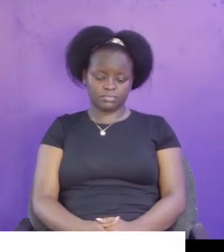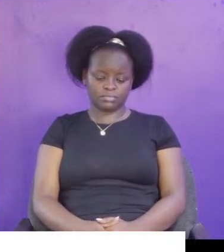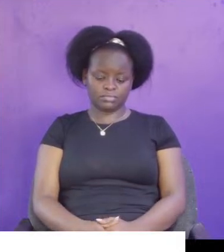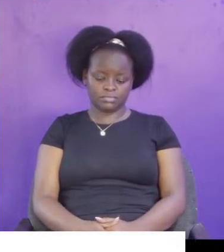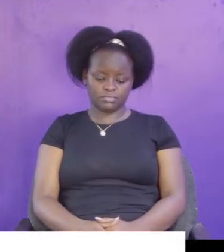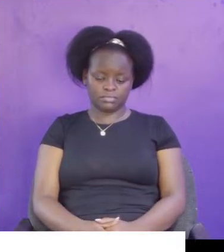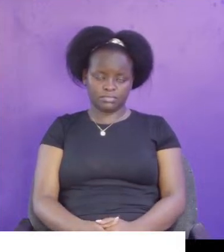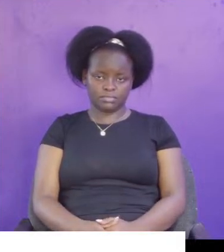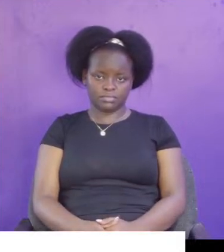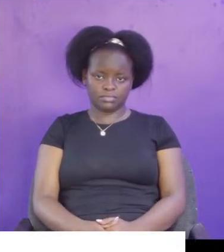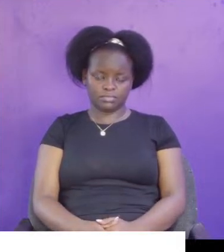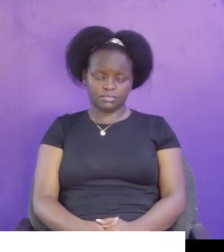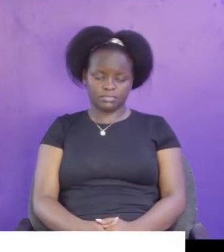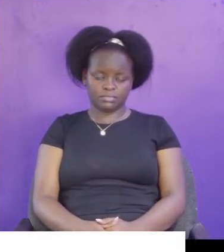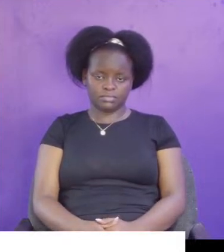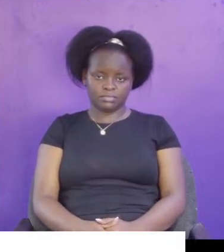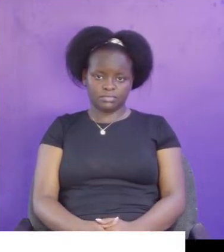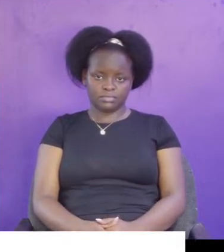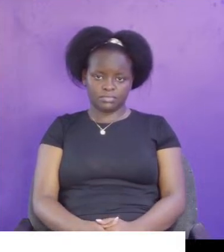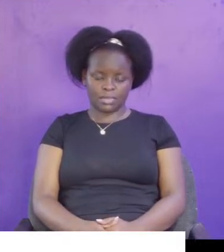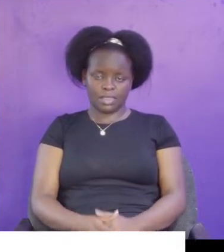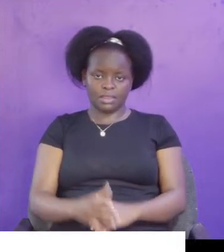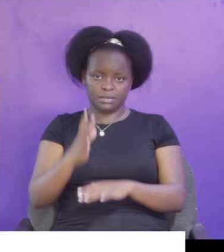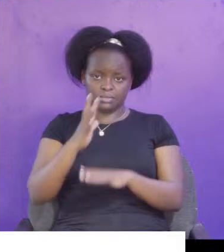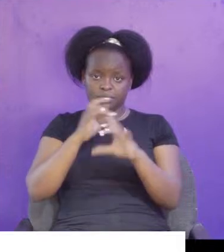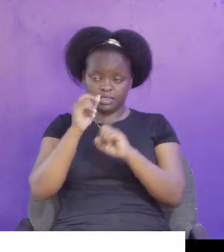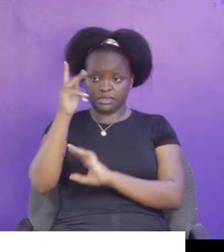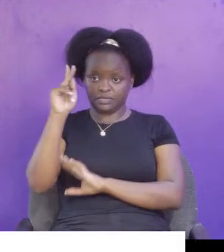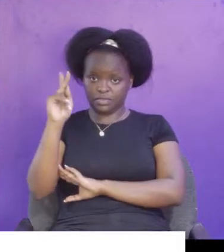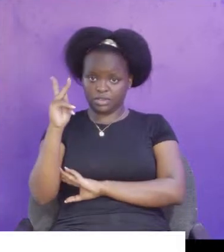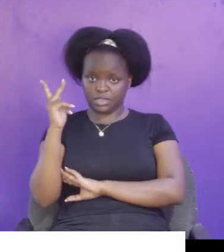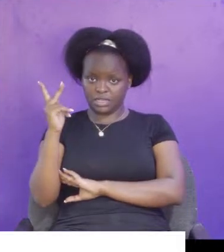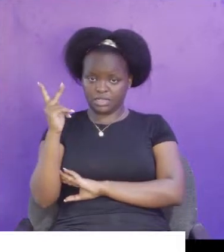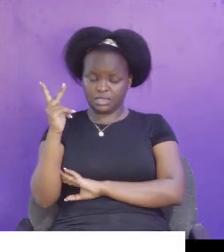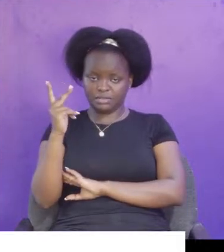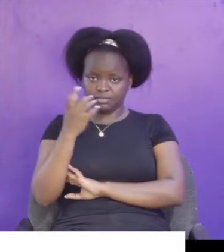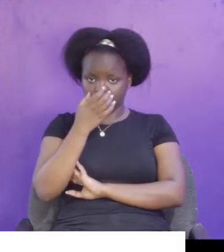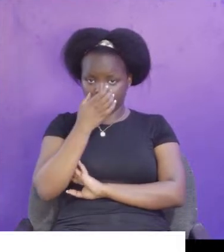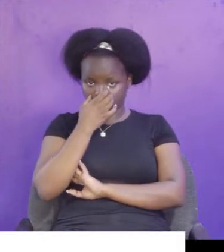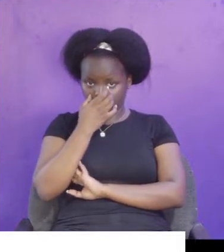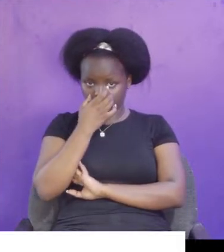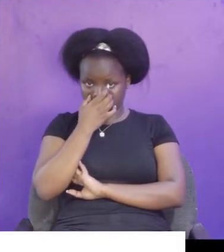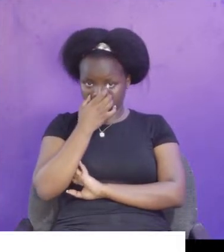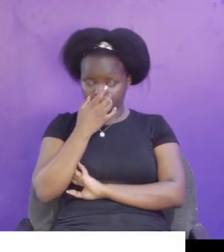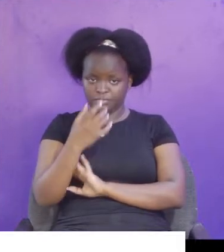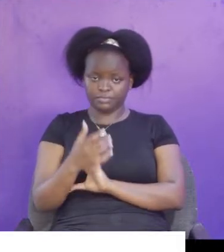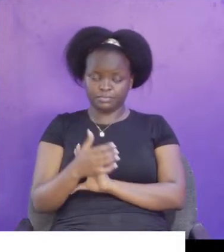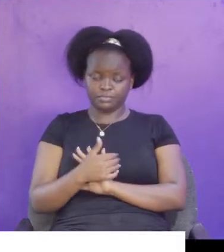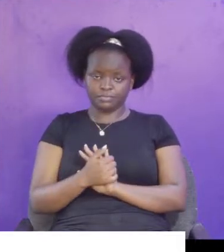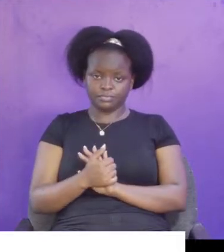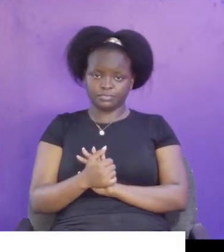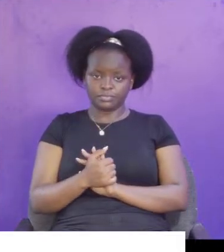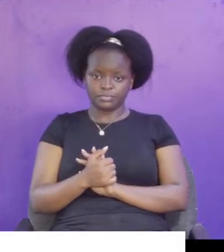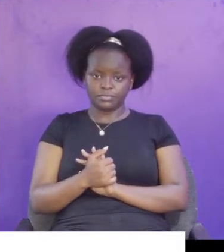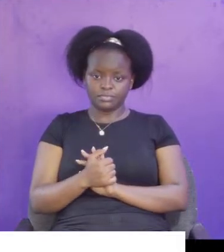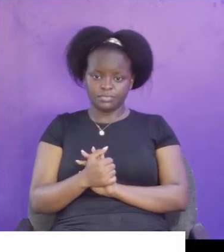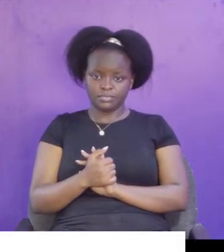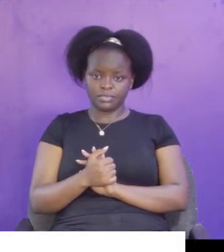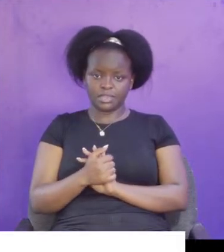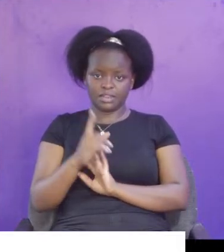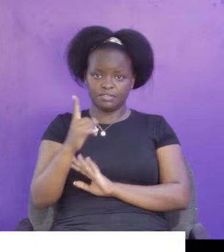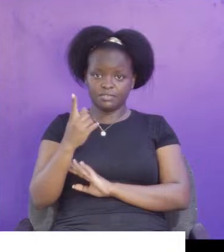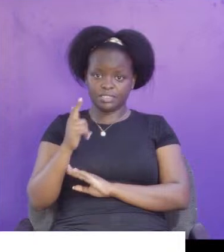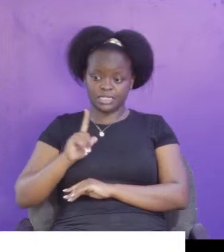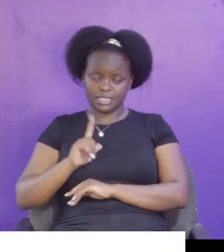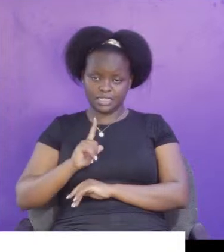Mheshimiwa Rais wa Jamhuri ya Kenya, Mheshimiwa William Samoei Ruto na First Lady Mama